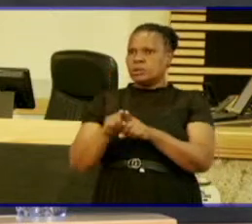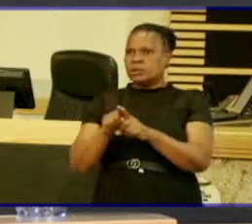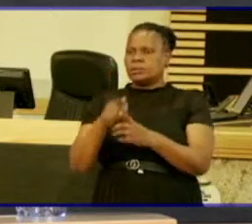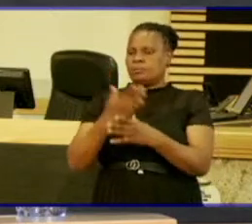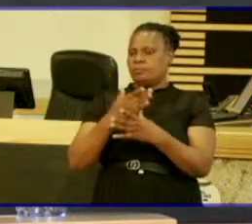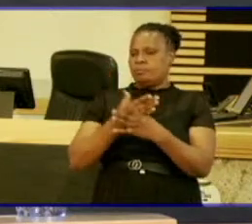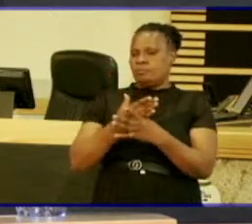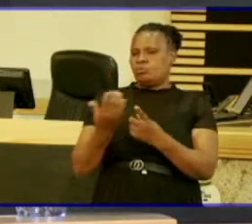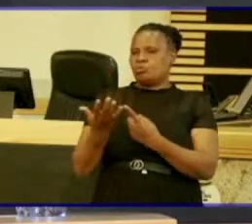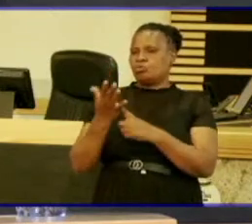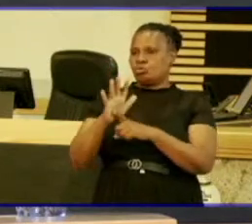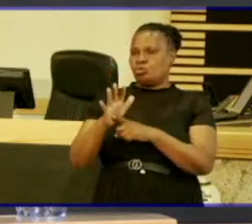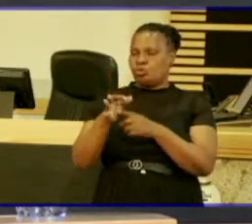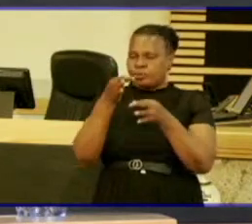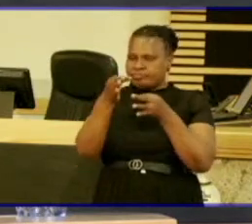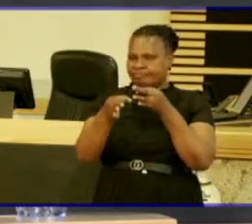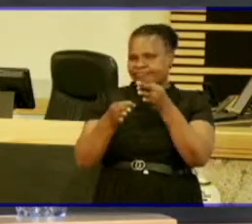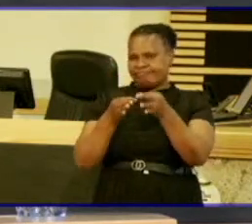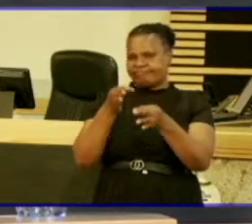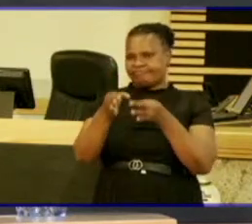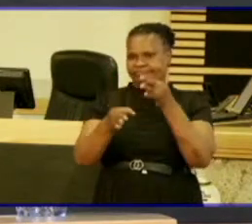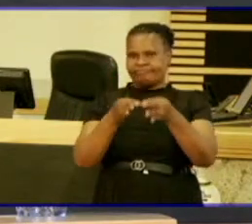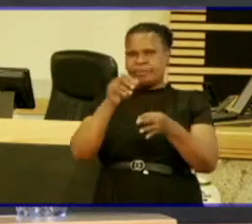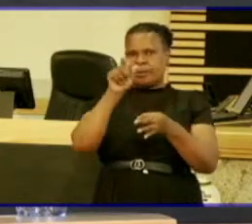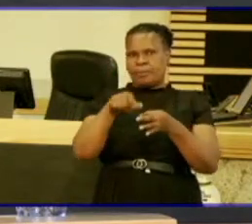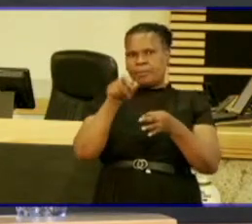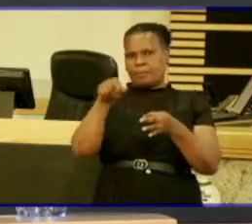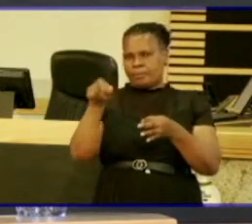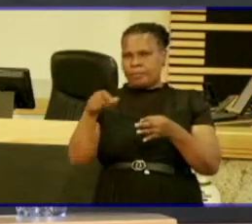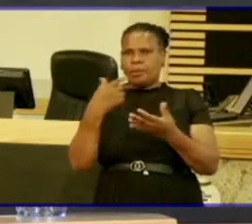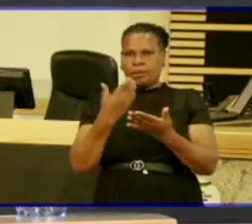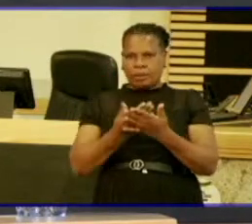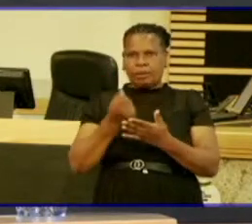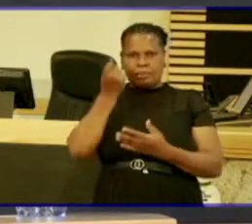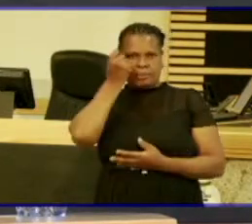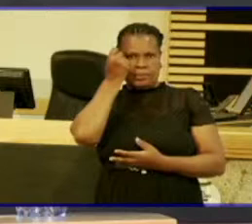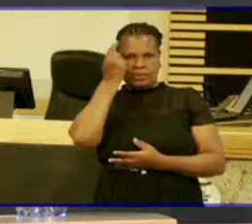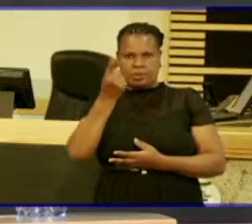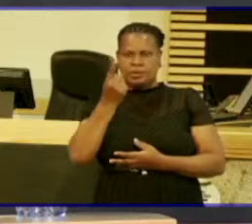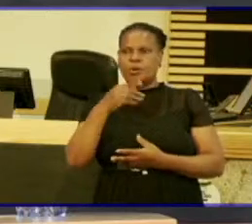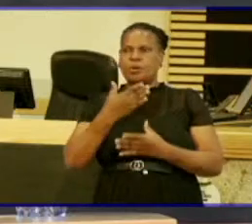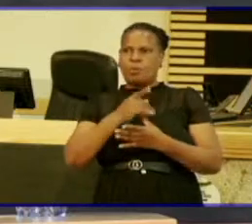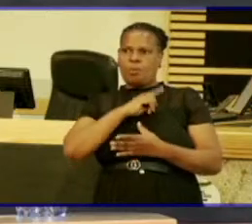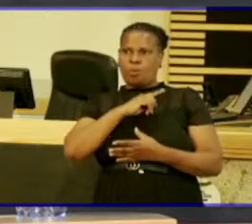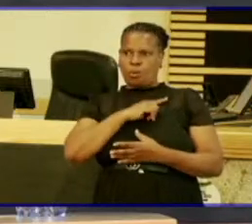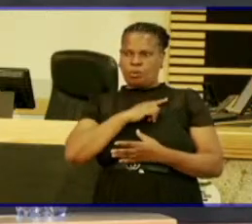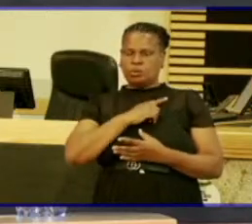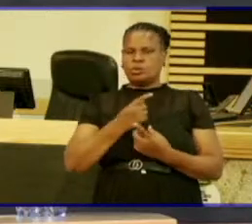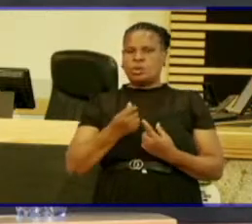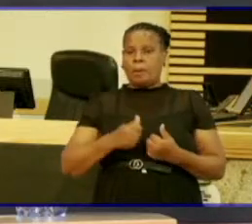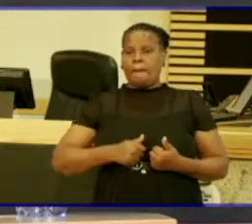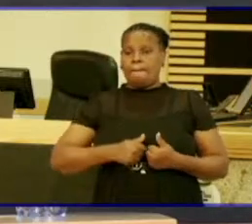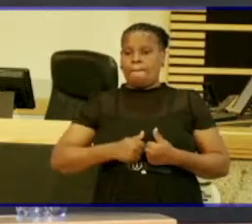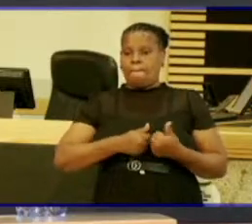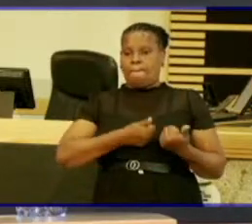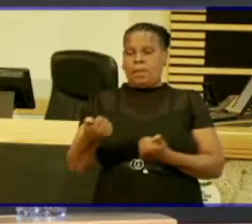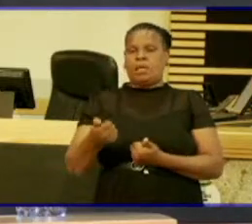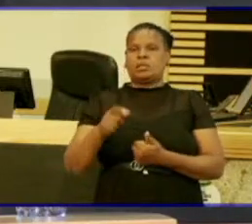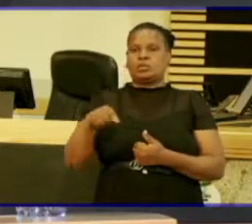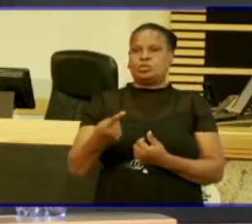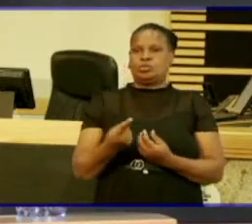funeka siyicacisile and abantu bacacelwe into yokokuba lixesha lokokuba kubuyiselwe izinto endaweni